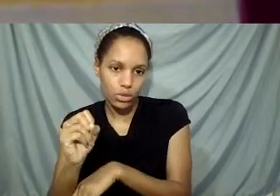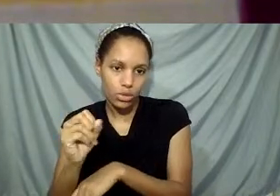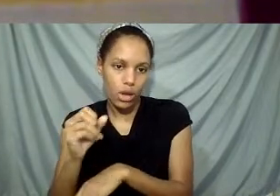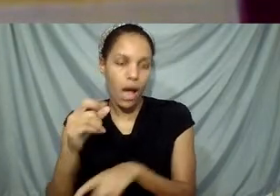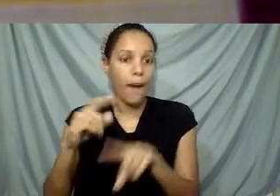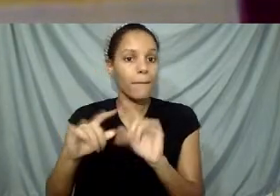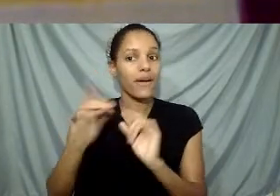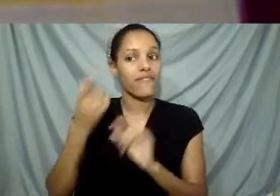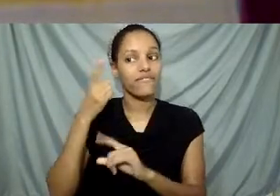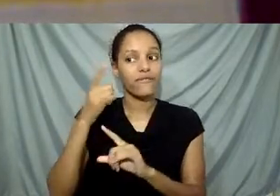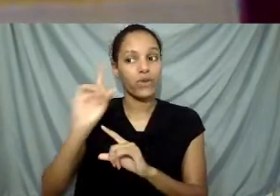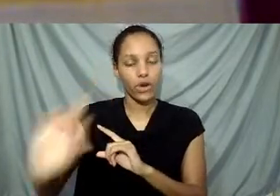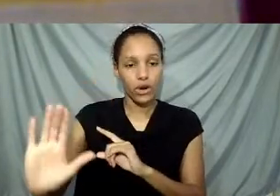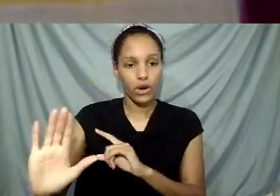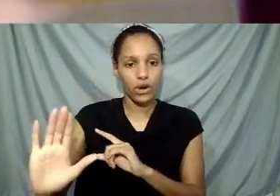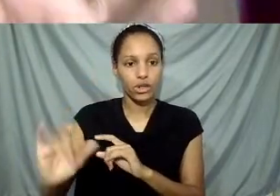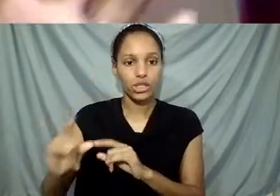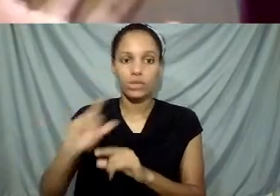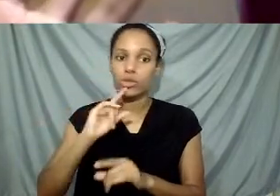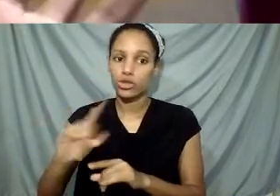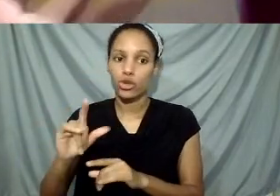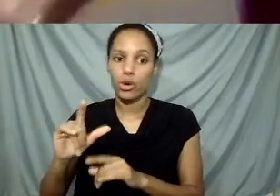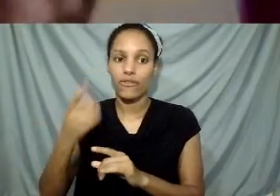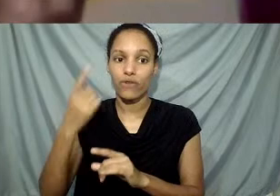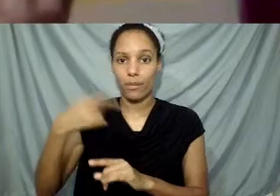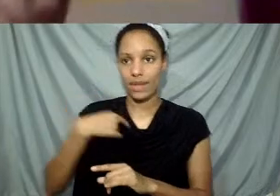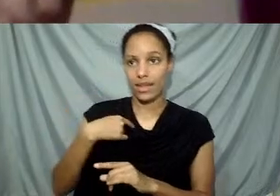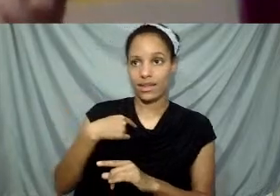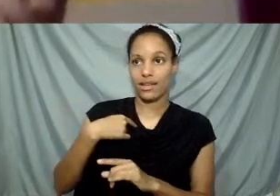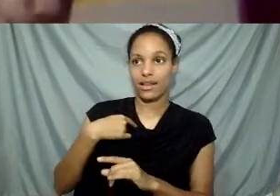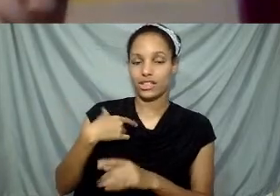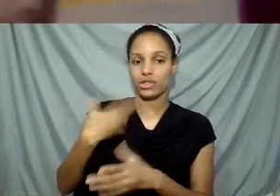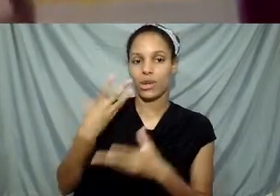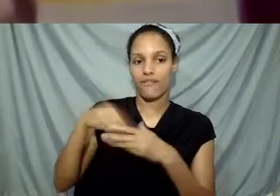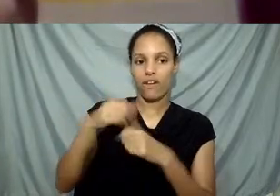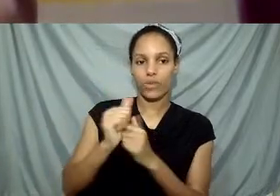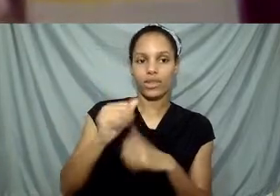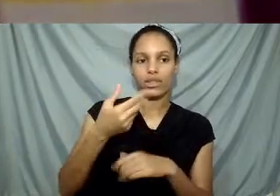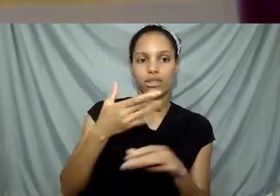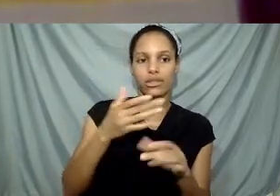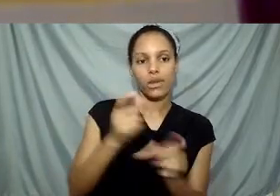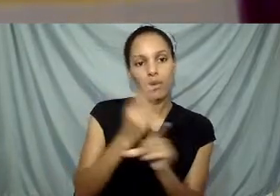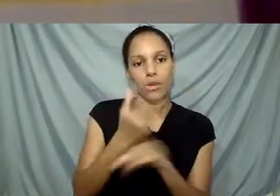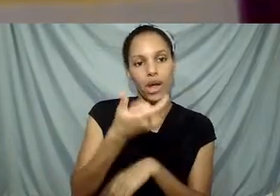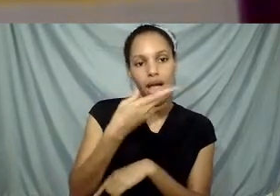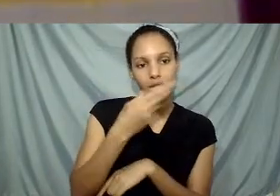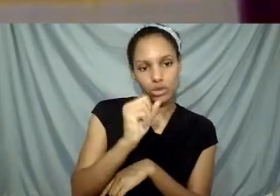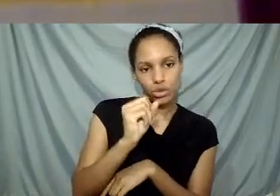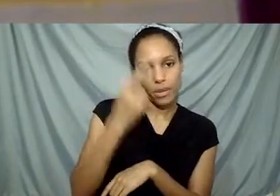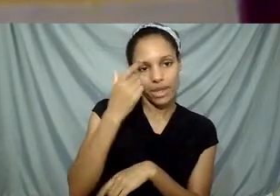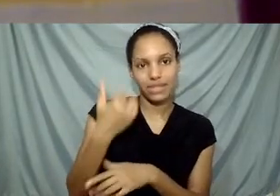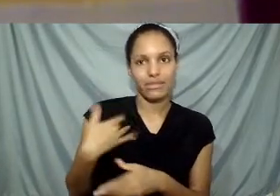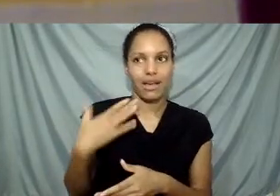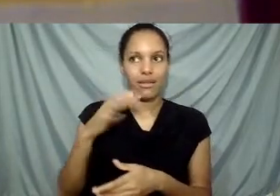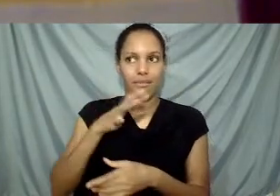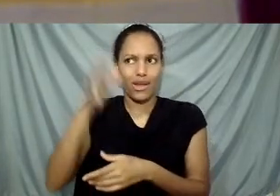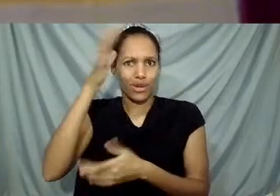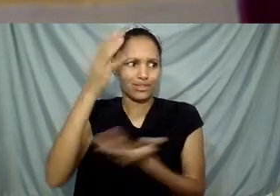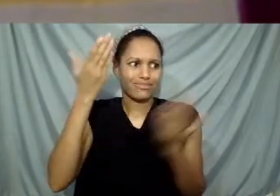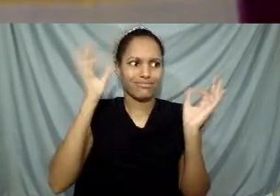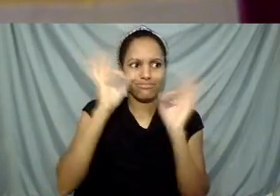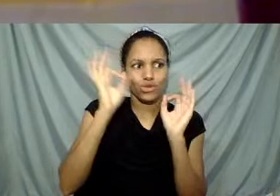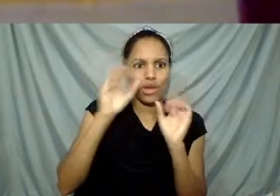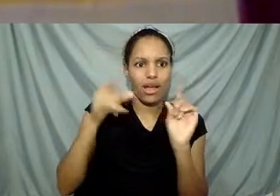into one of these top tier schools. She filled out everything because my parents didn't know about how to get their kids into high school.